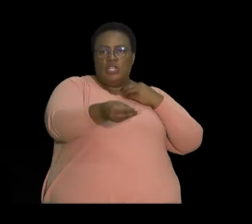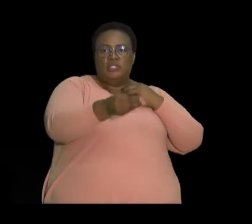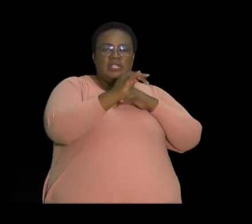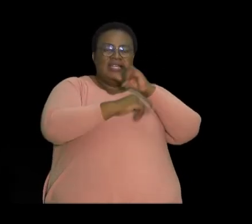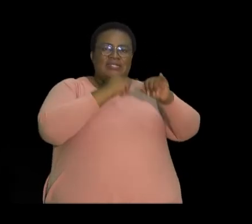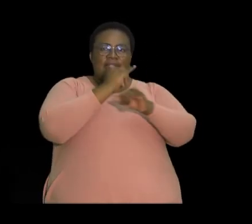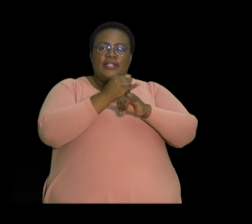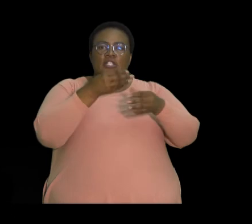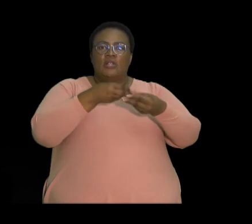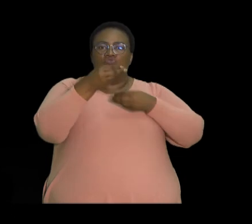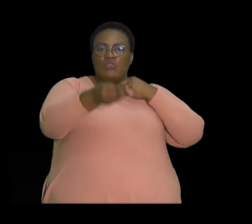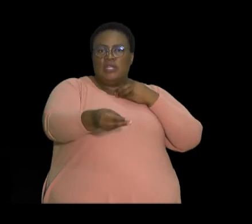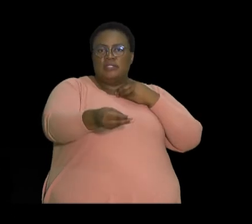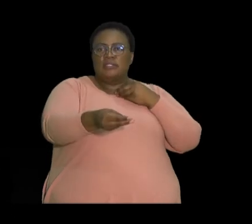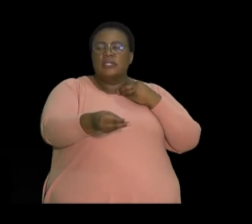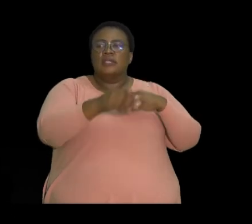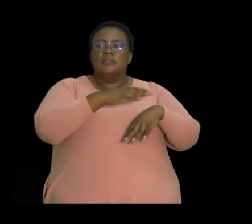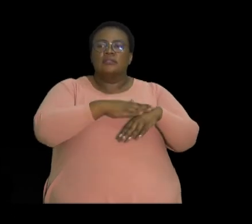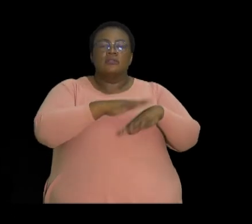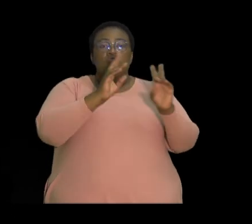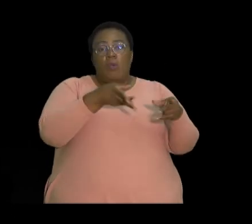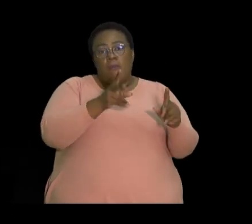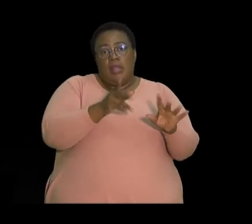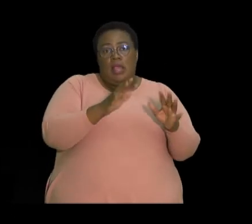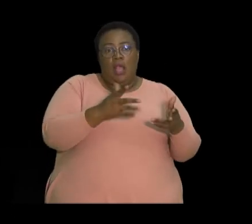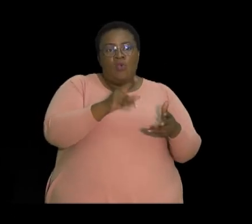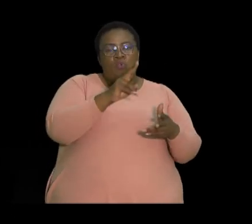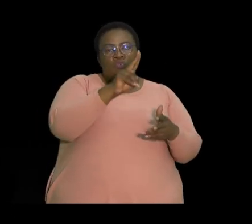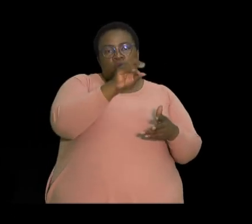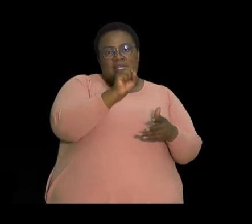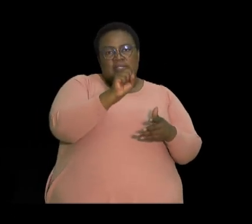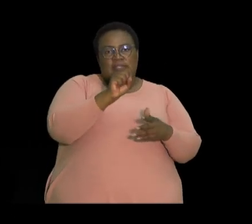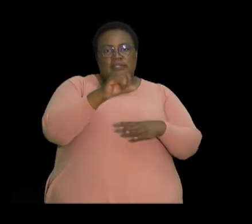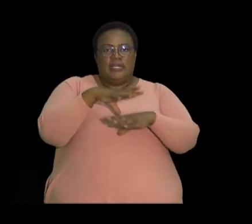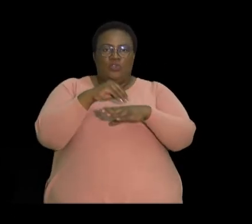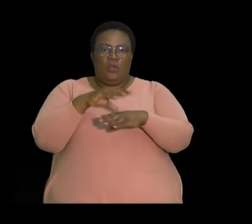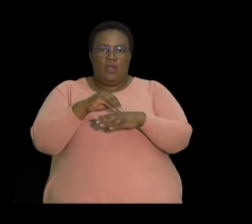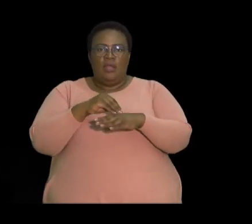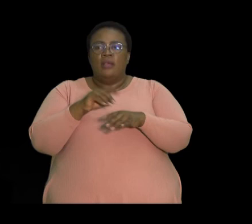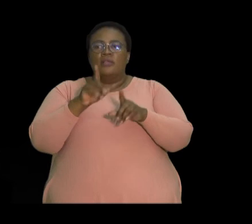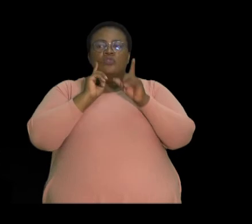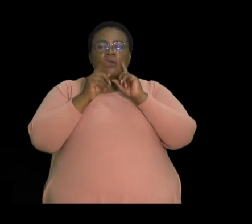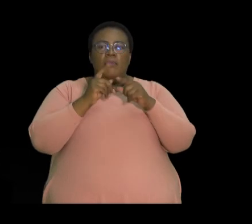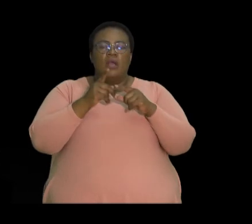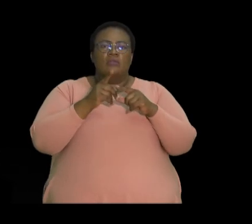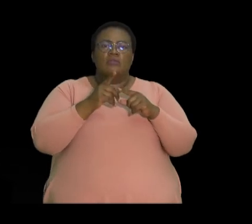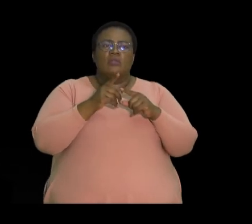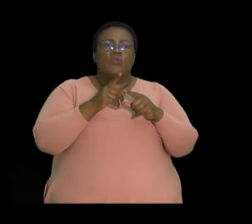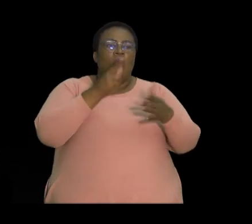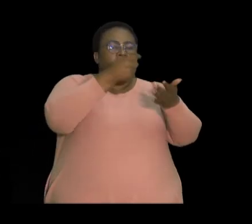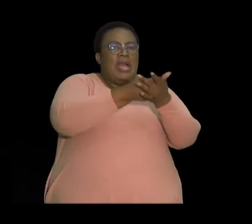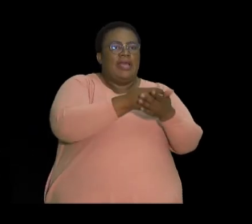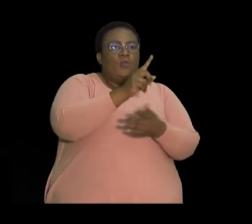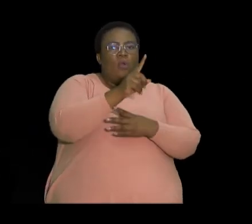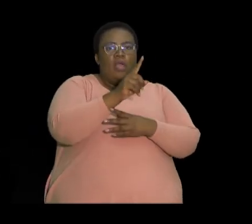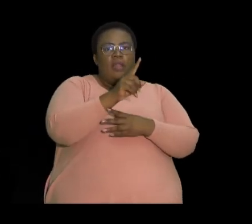is the international trade. It's normally in US dollars, and this normally talks about the